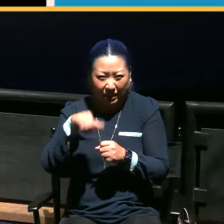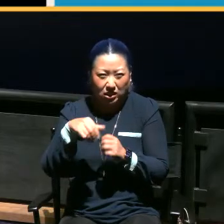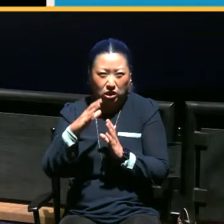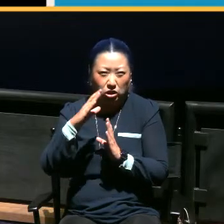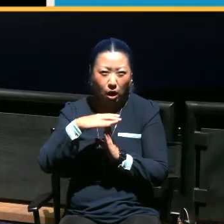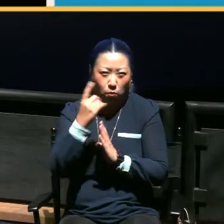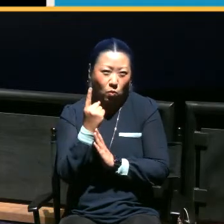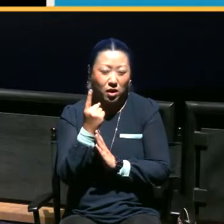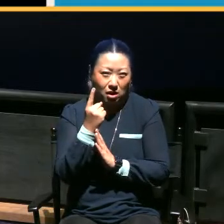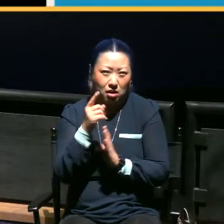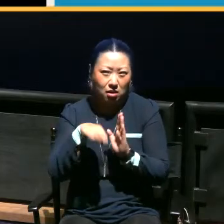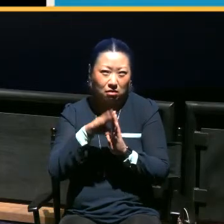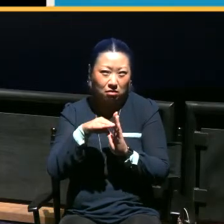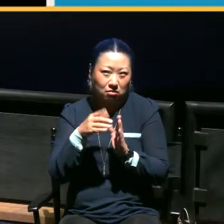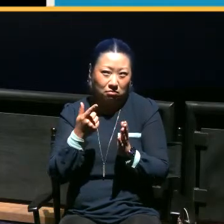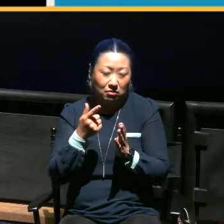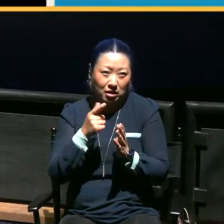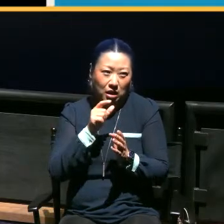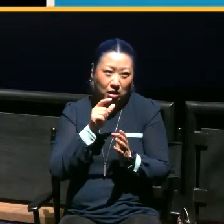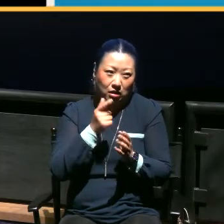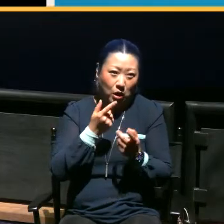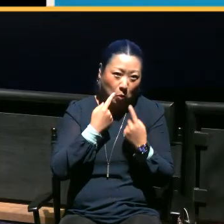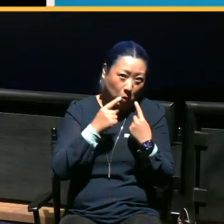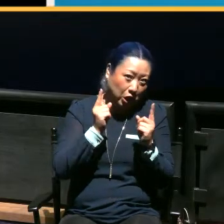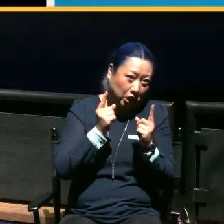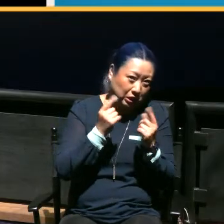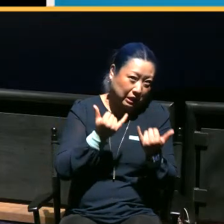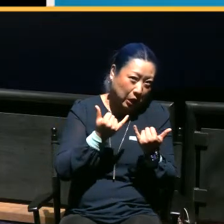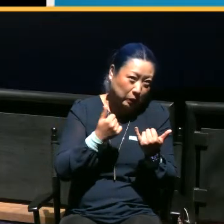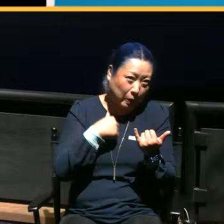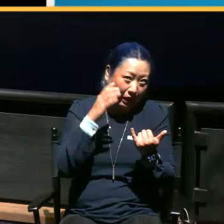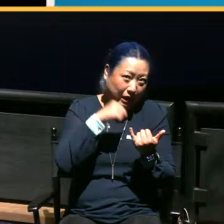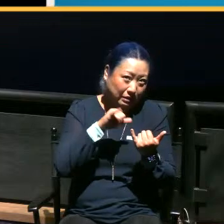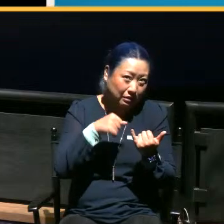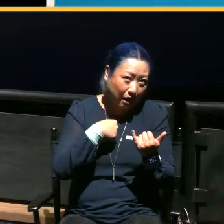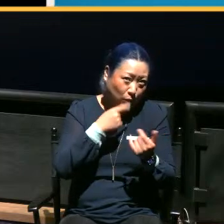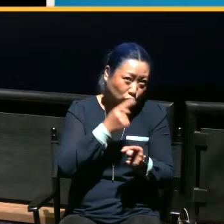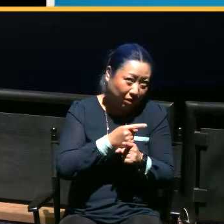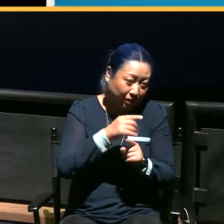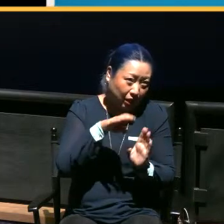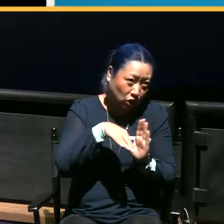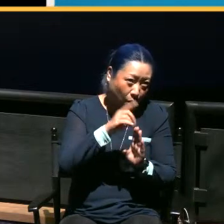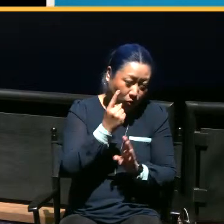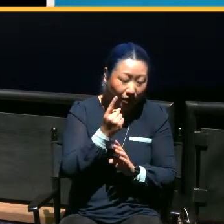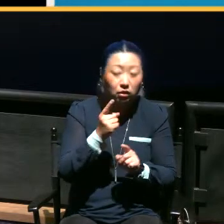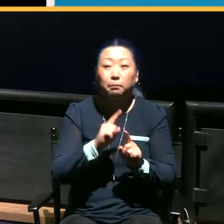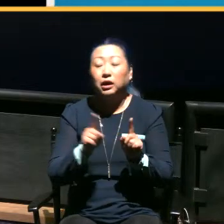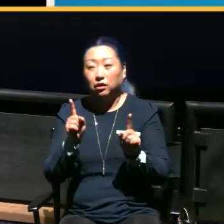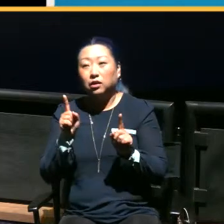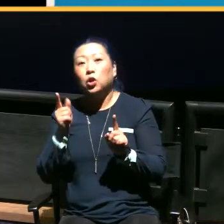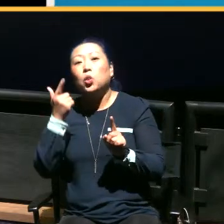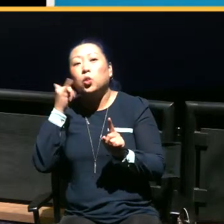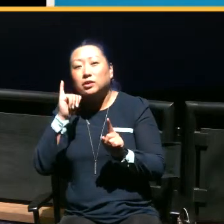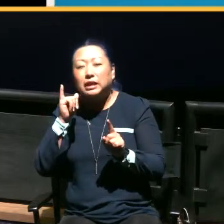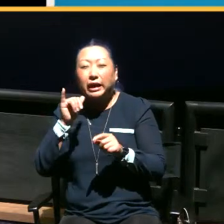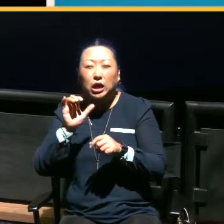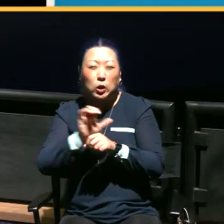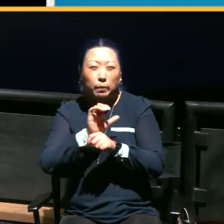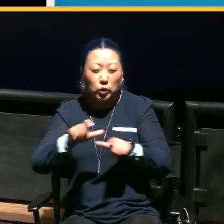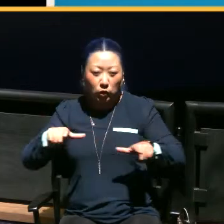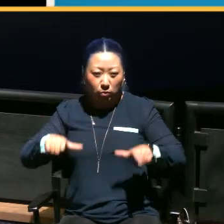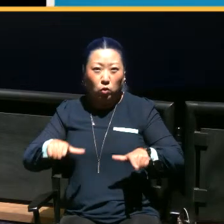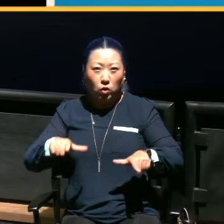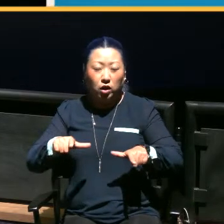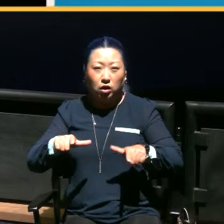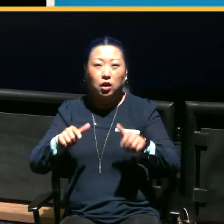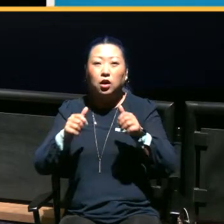one. It works now, so I guess it was the top one. But anyway, we had to yank the top one. So they looked like a computer board, and it was held in